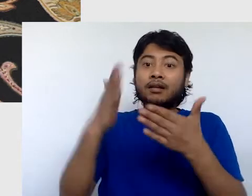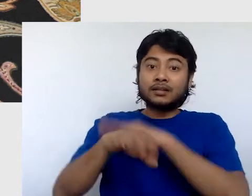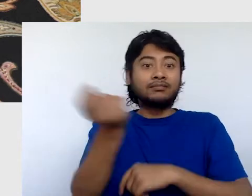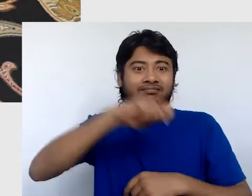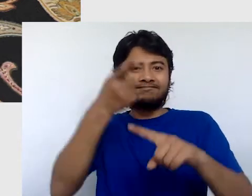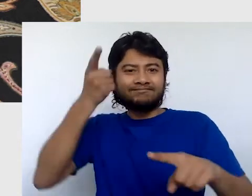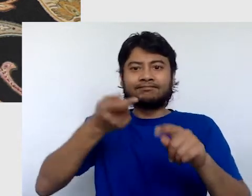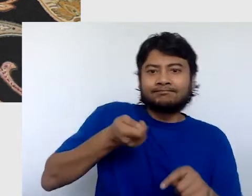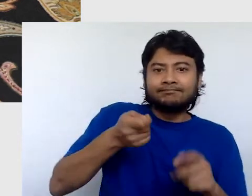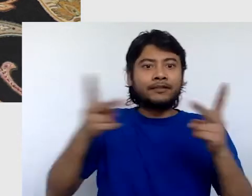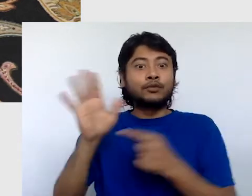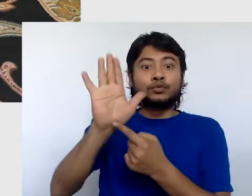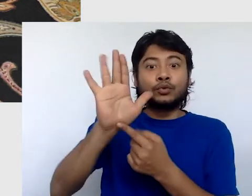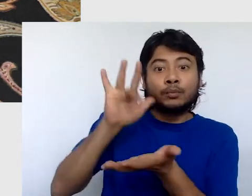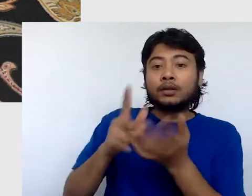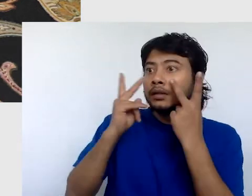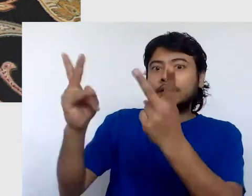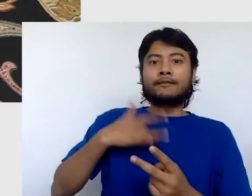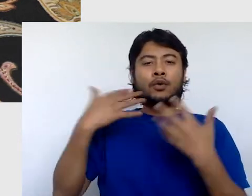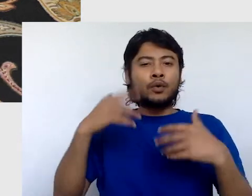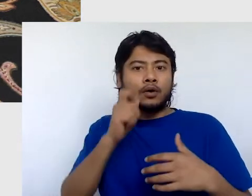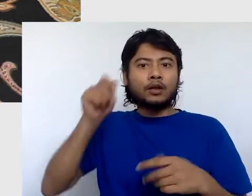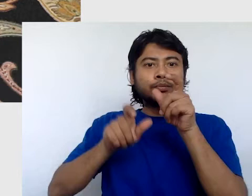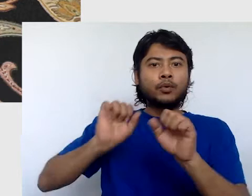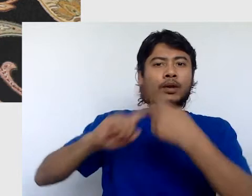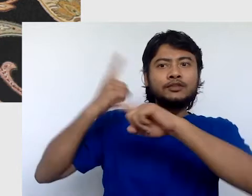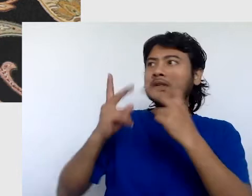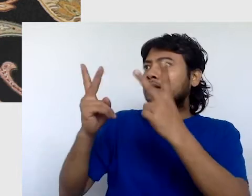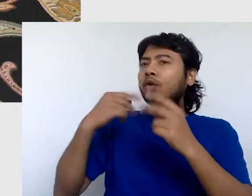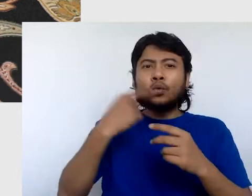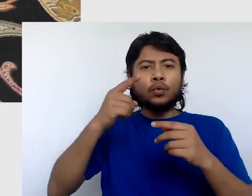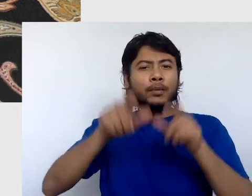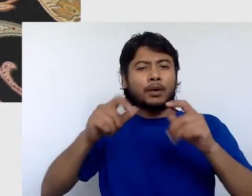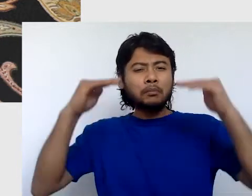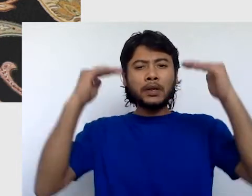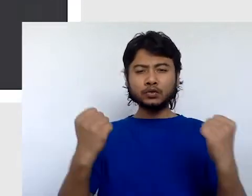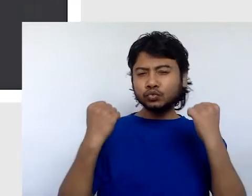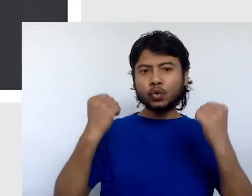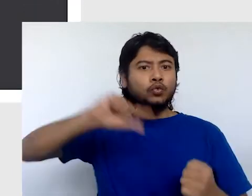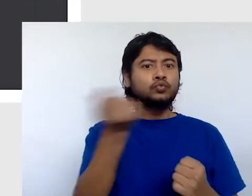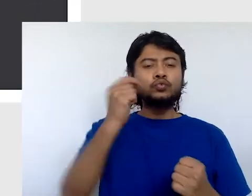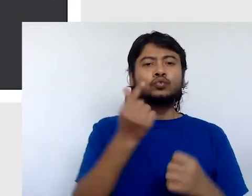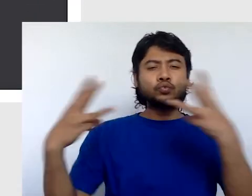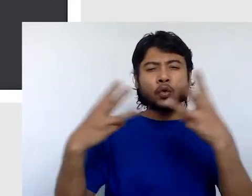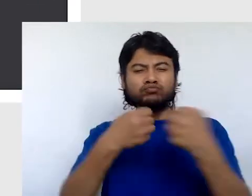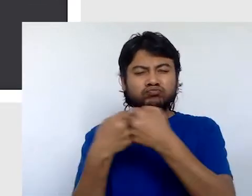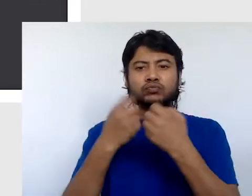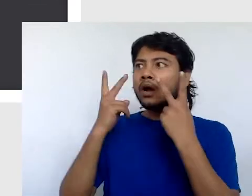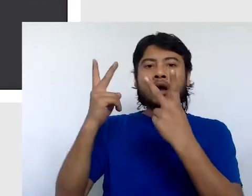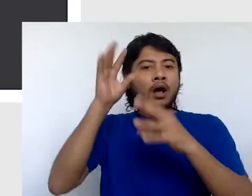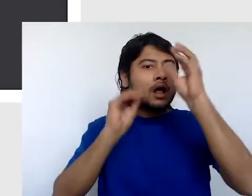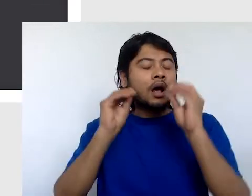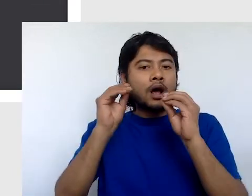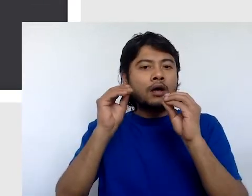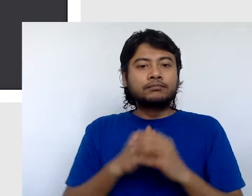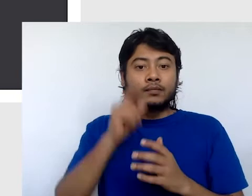of Jodhpur Marwar. The history of the Mehrangar Armory, as Dr. Robert Elgood remarks, is inevitably